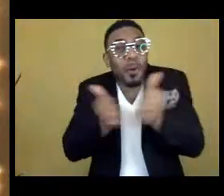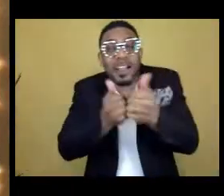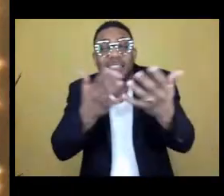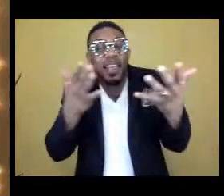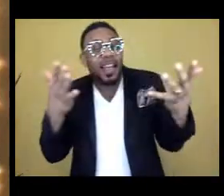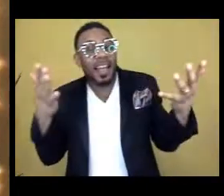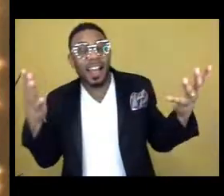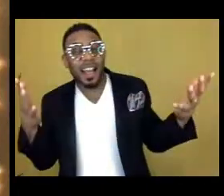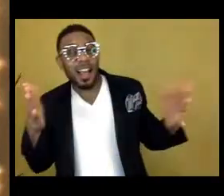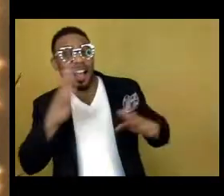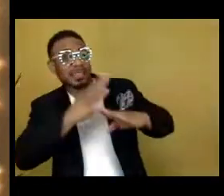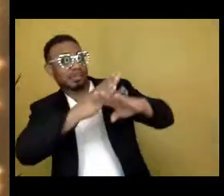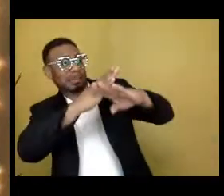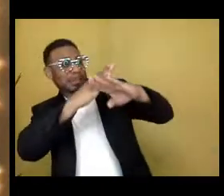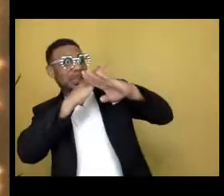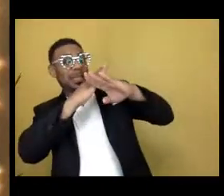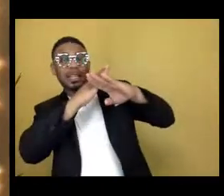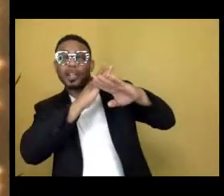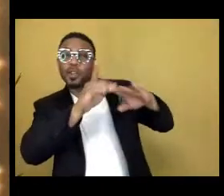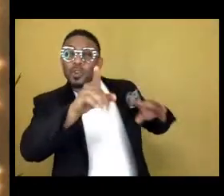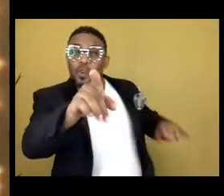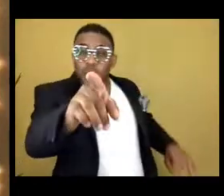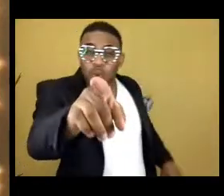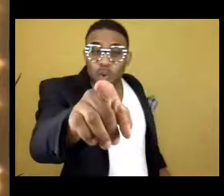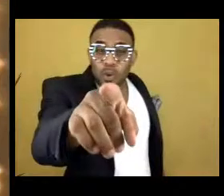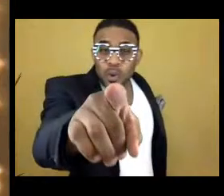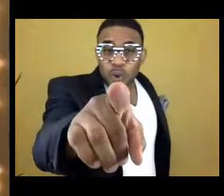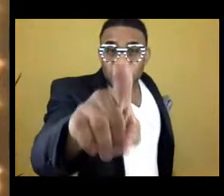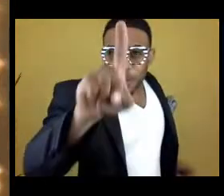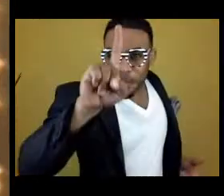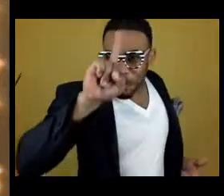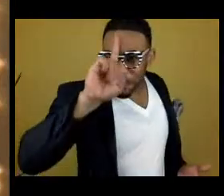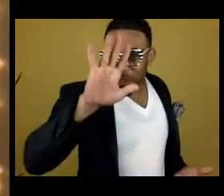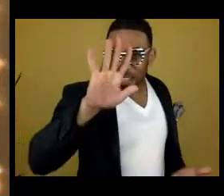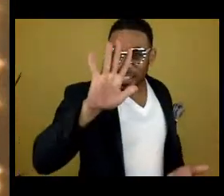without obstruction, you,